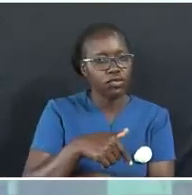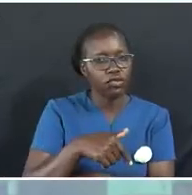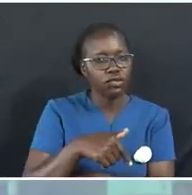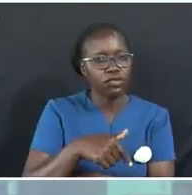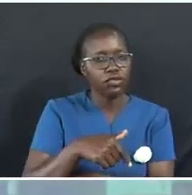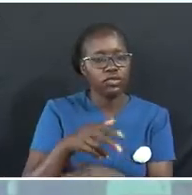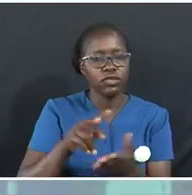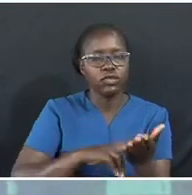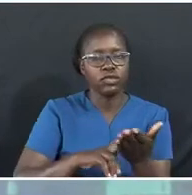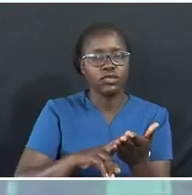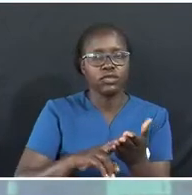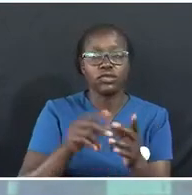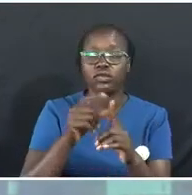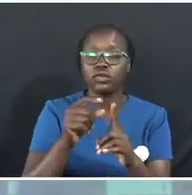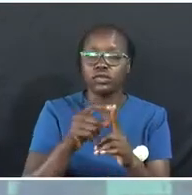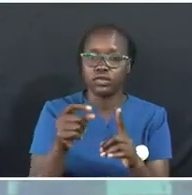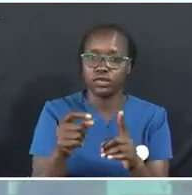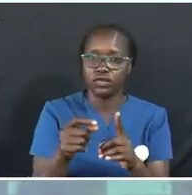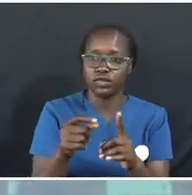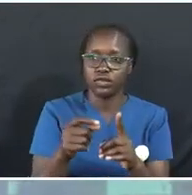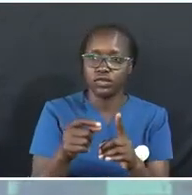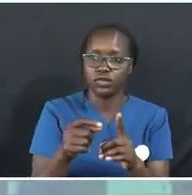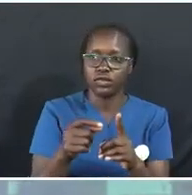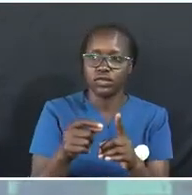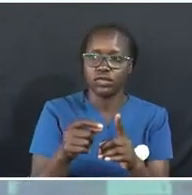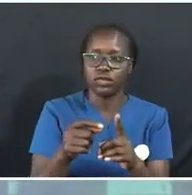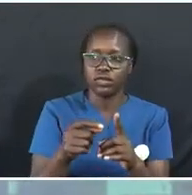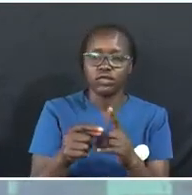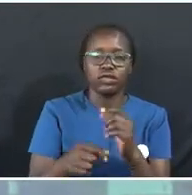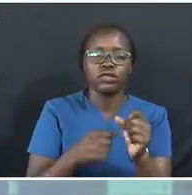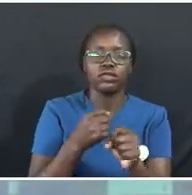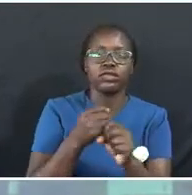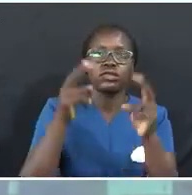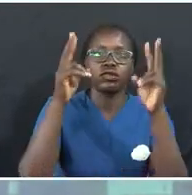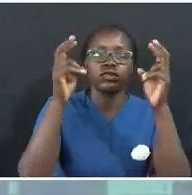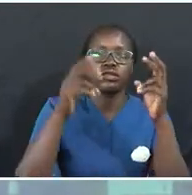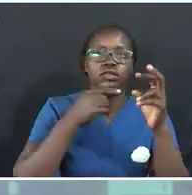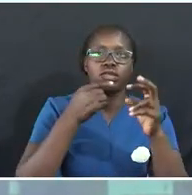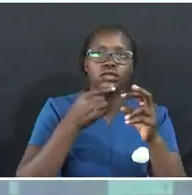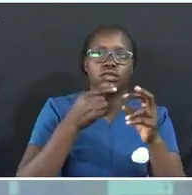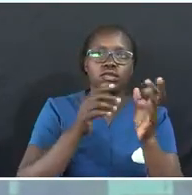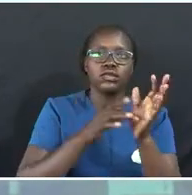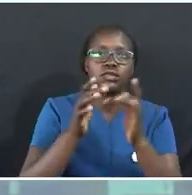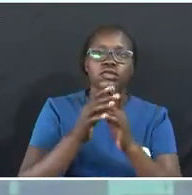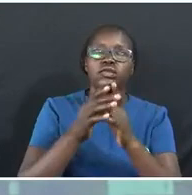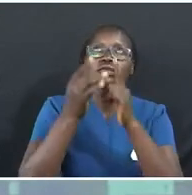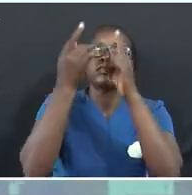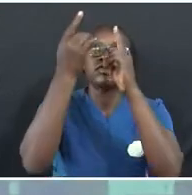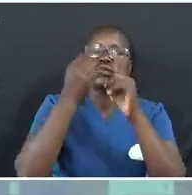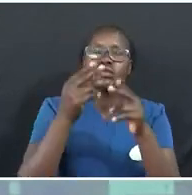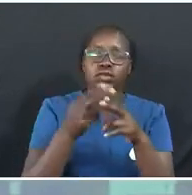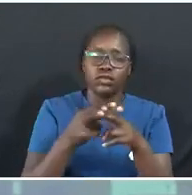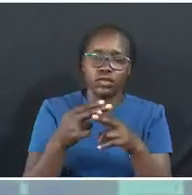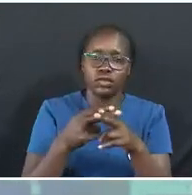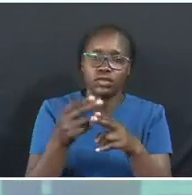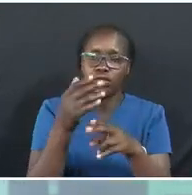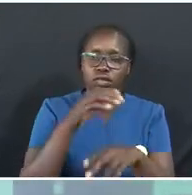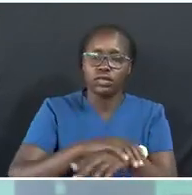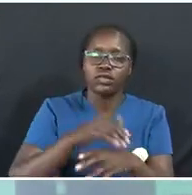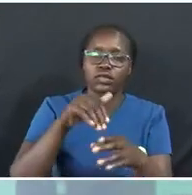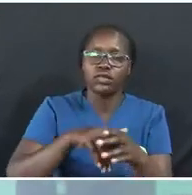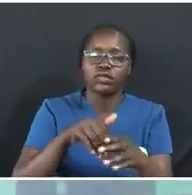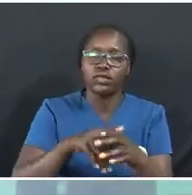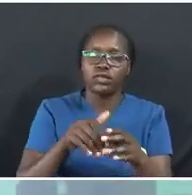key text or scripture for the theme is, Jesus is coming soon. Get